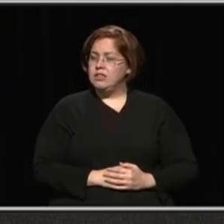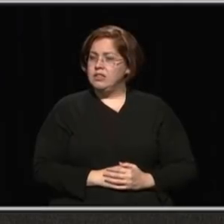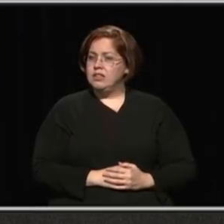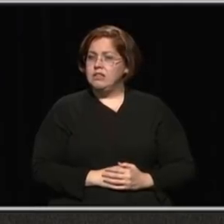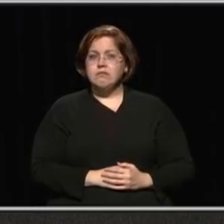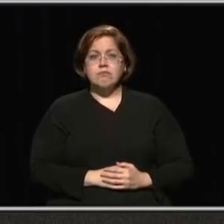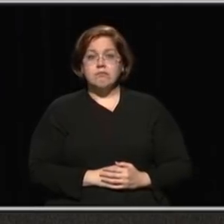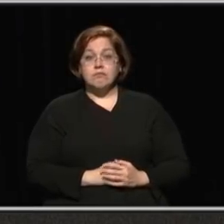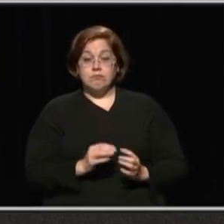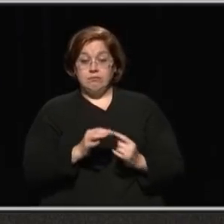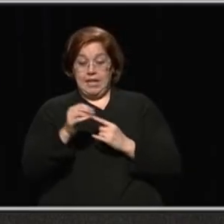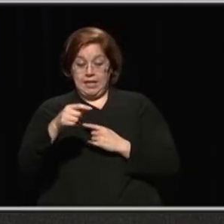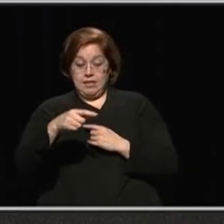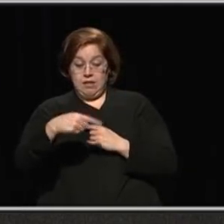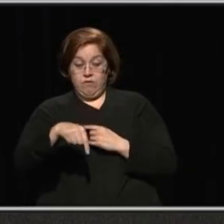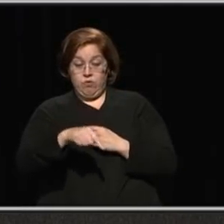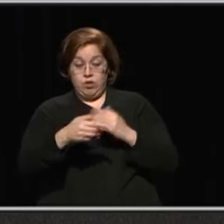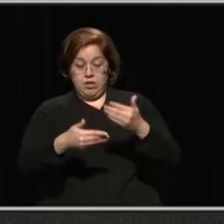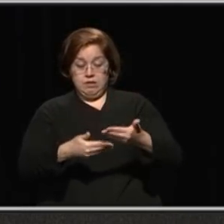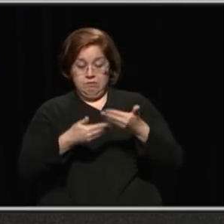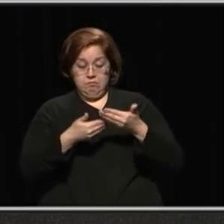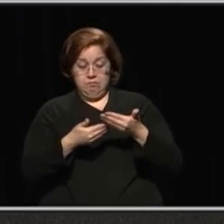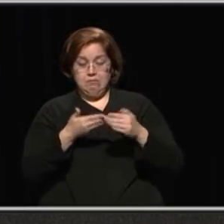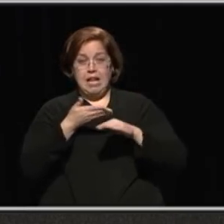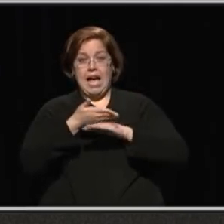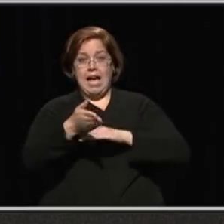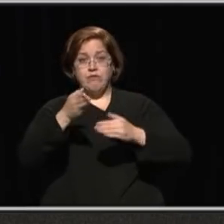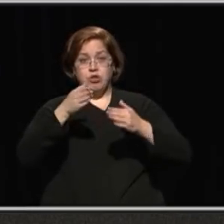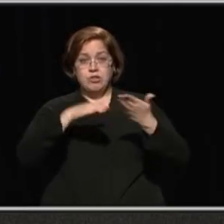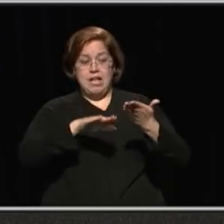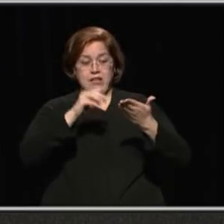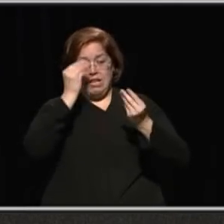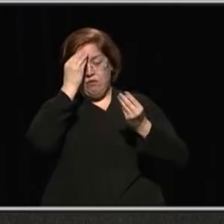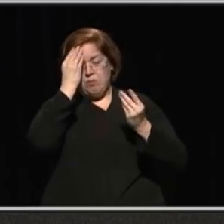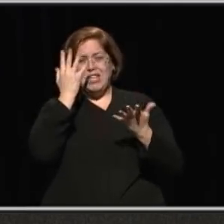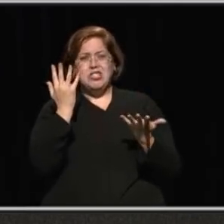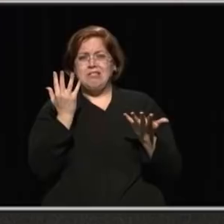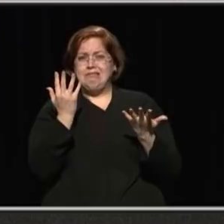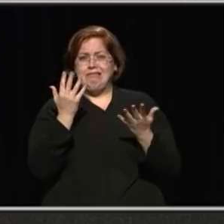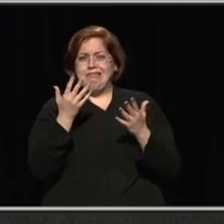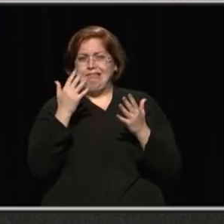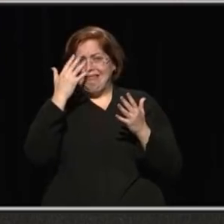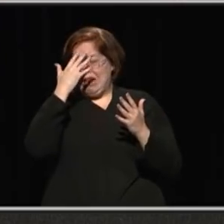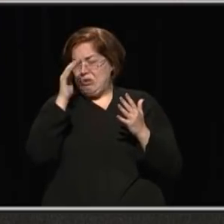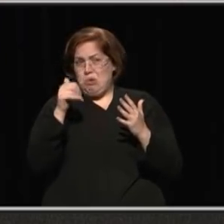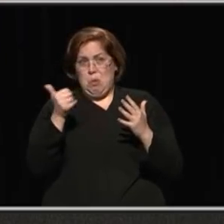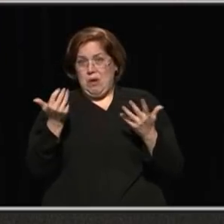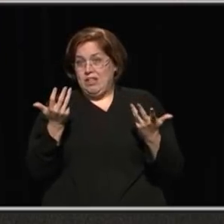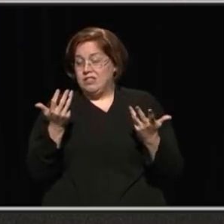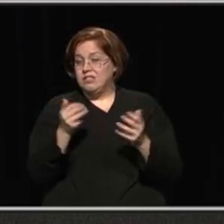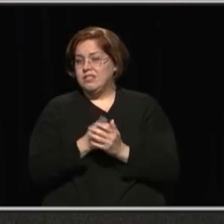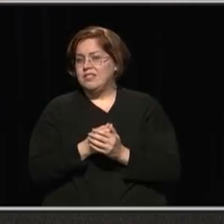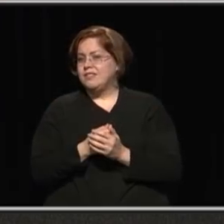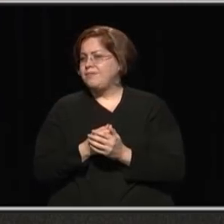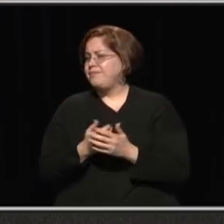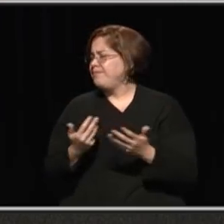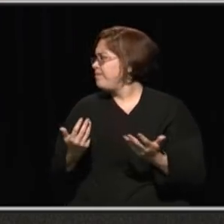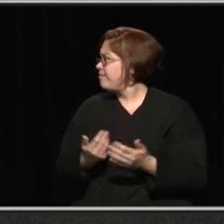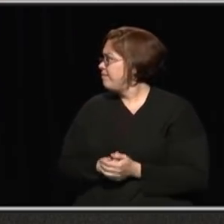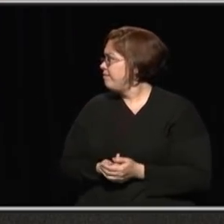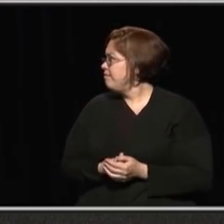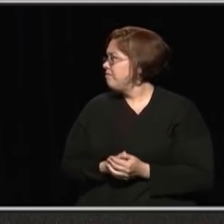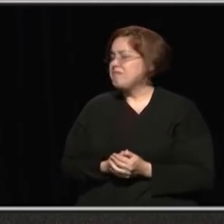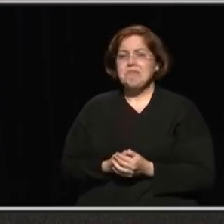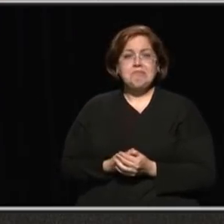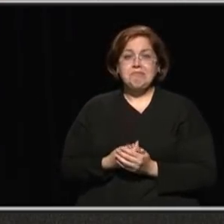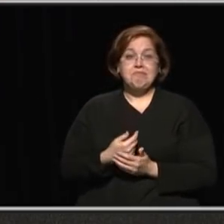Other than this post-surveillance data? I mean, I'm not sure what else would. Yeah, not